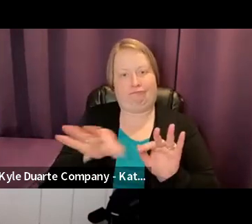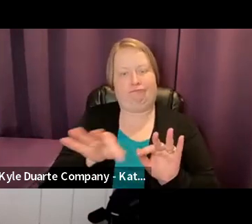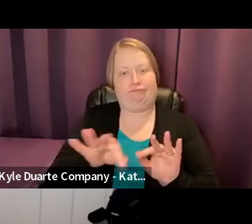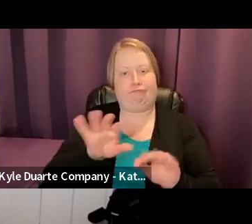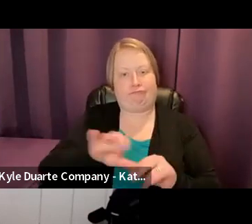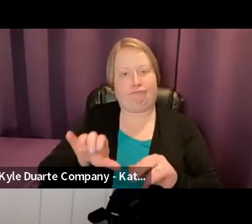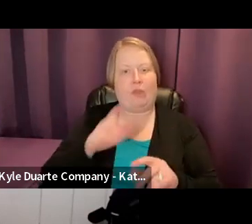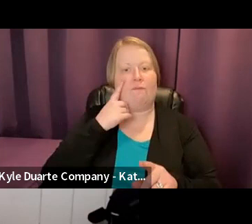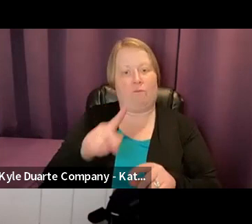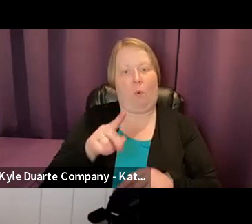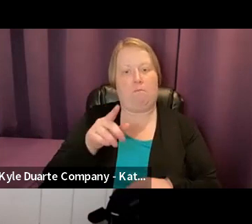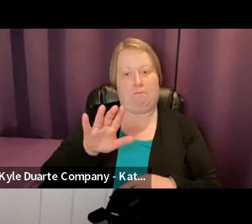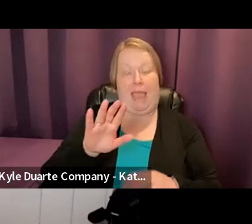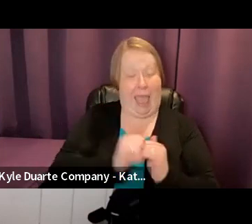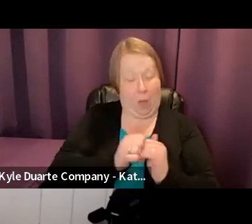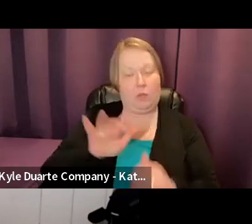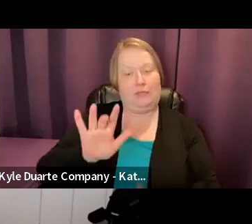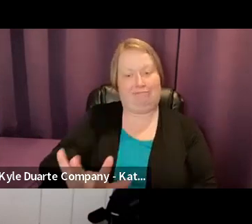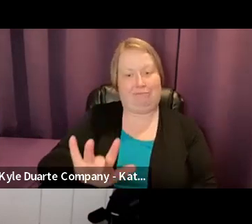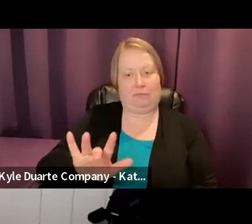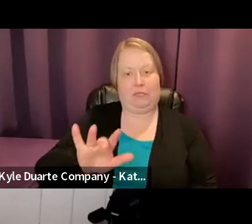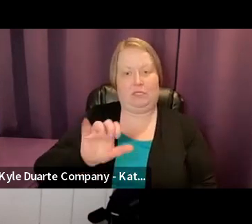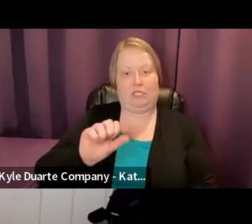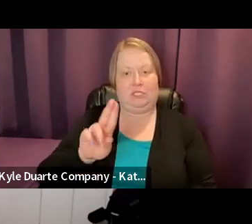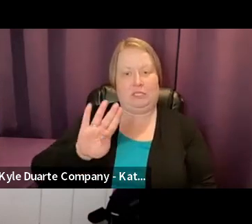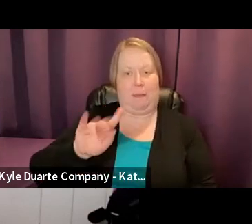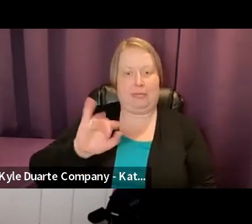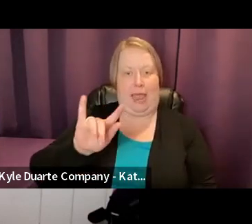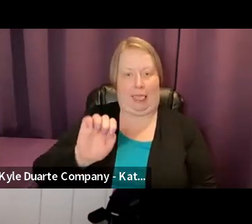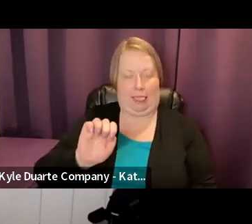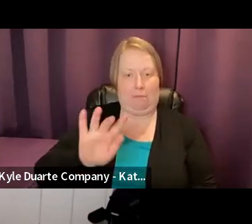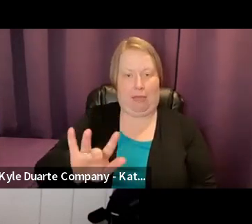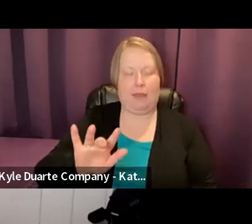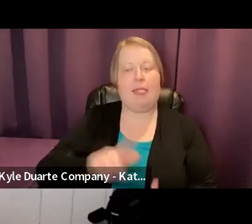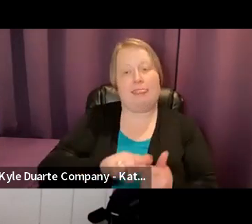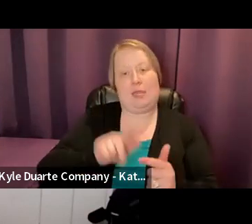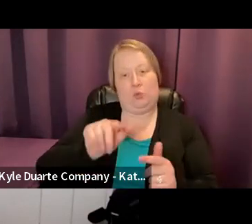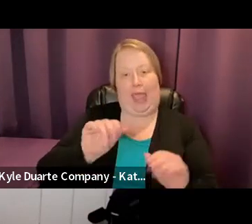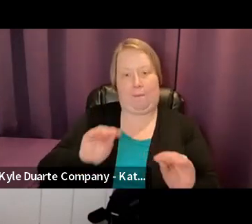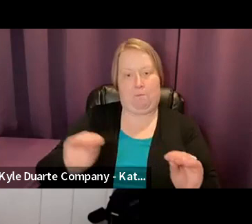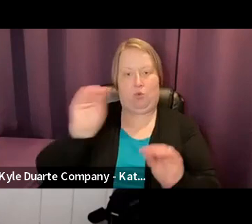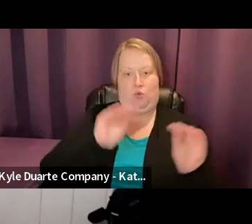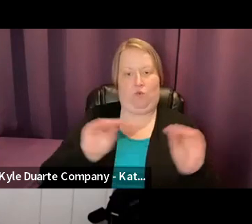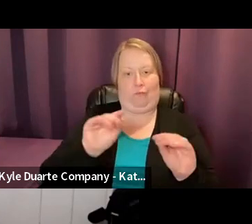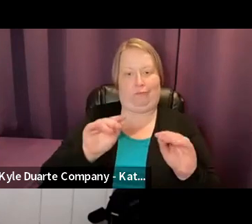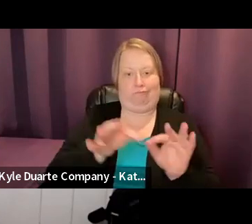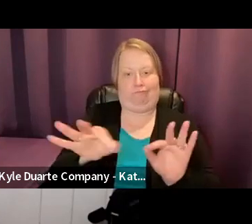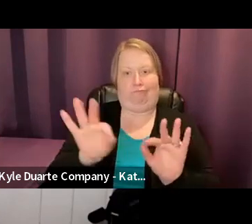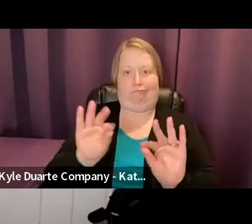live transcript and show subtitle. You were then able to drag the captions around the screen as you